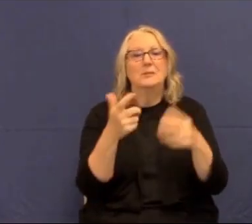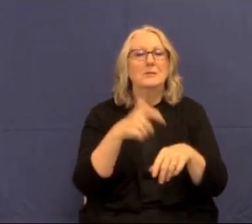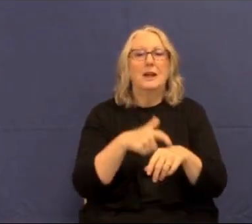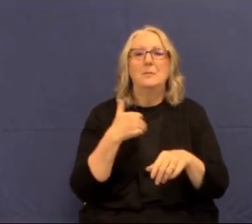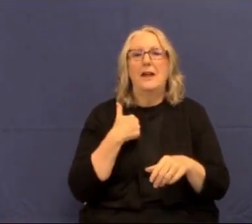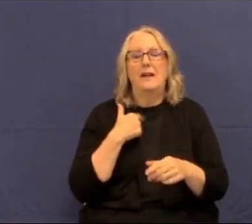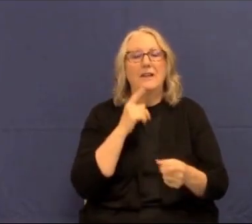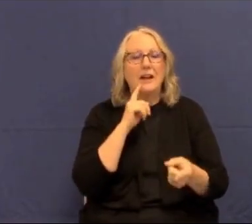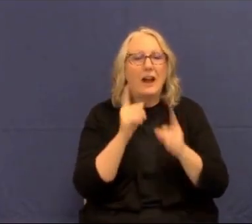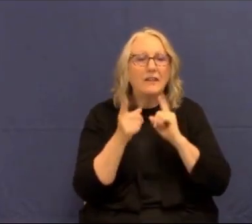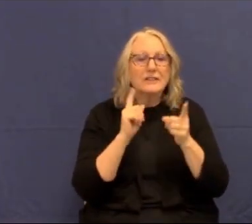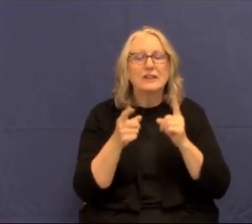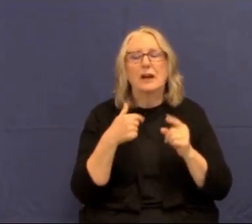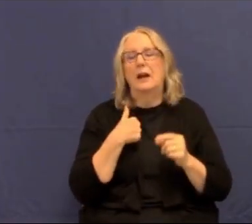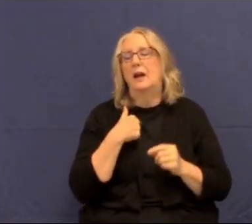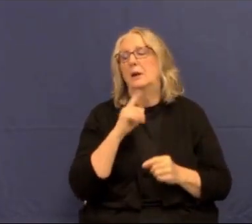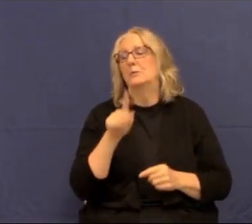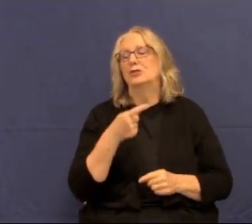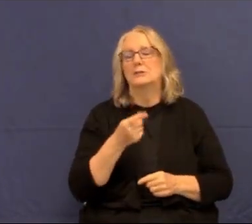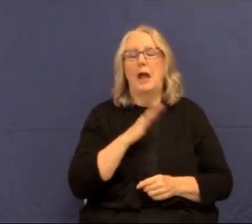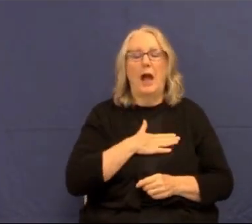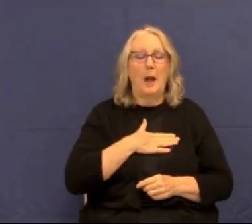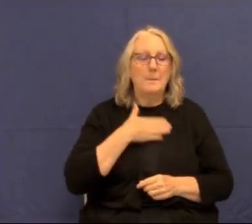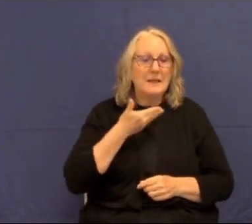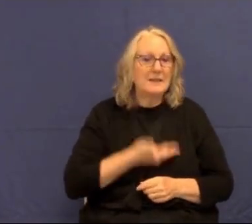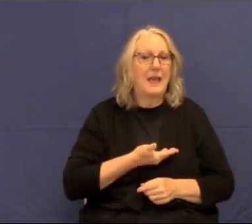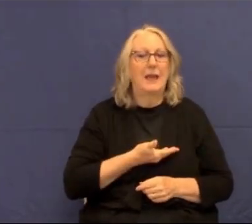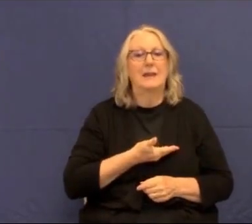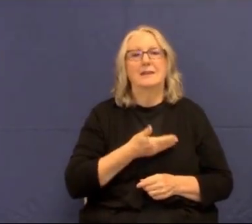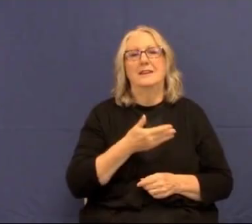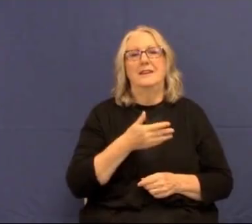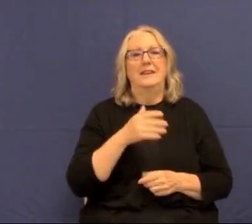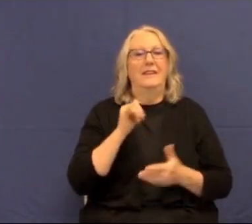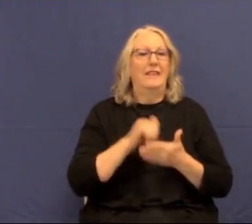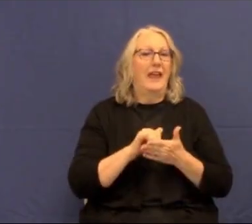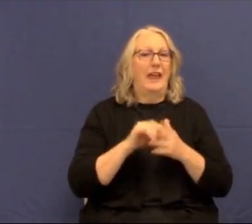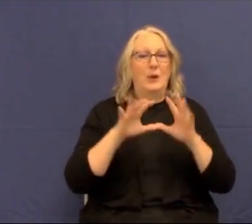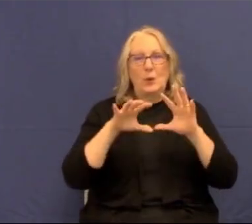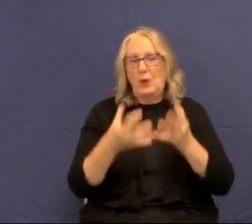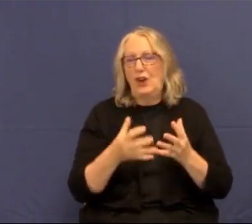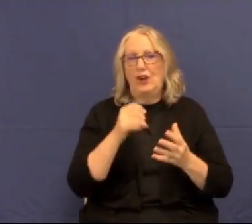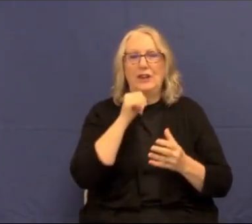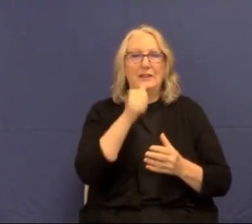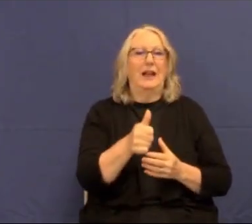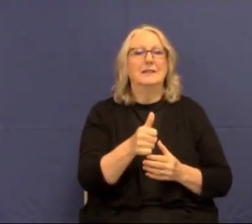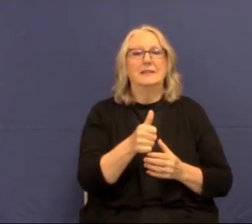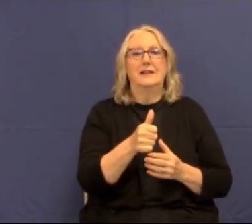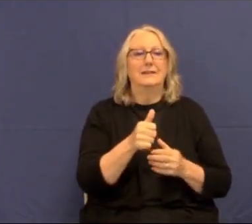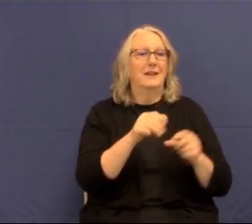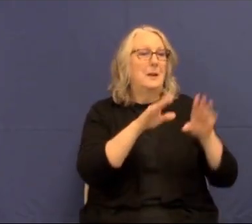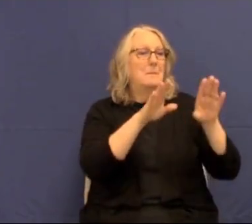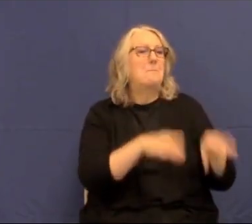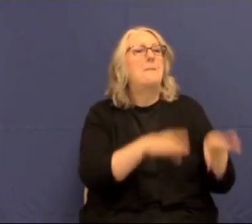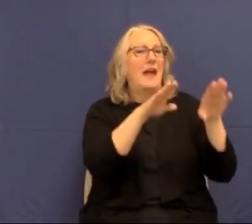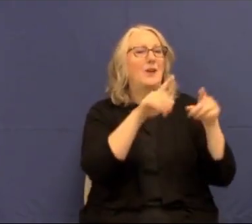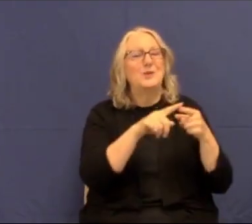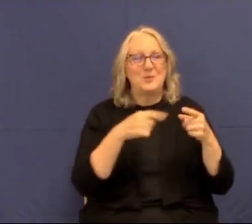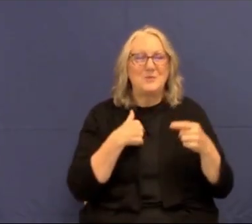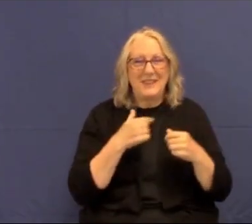There's multiple times where we have conversations where I am just upset that the world just doesn't bow down to